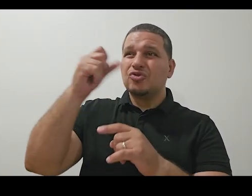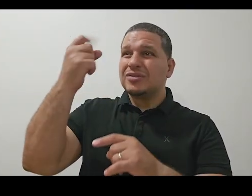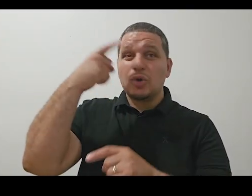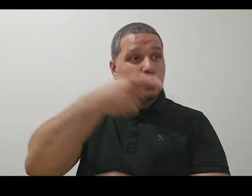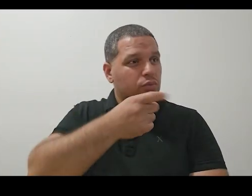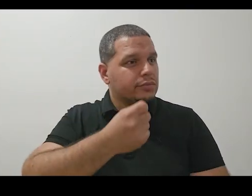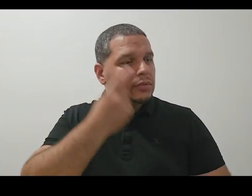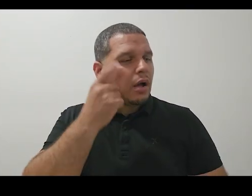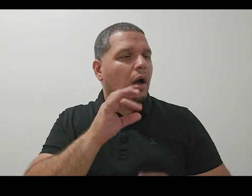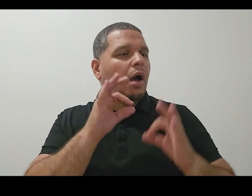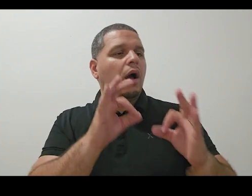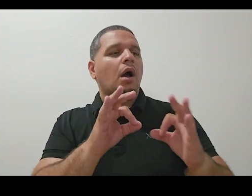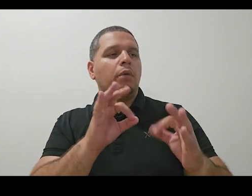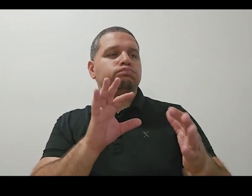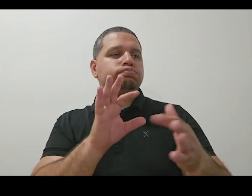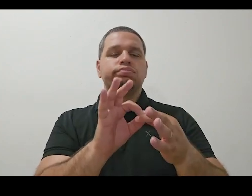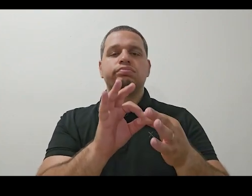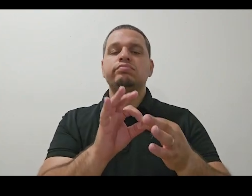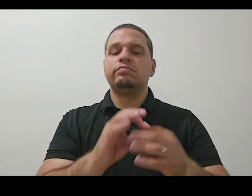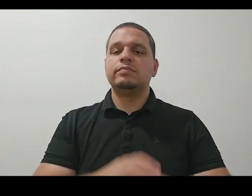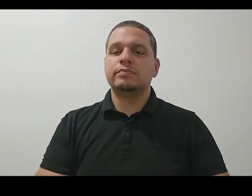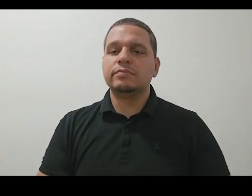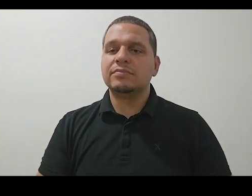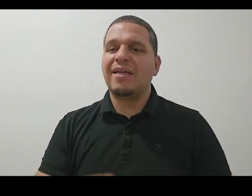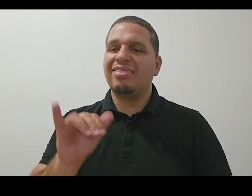So those things in terms of